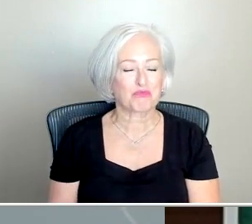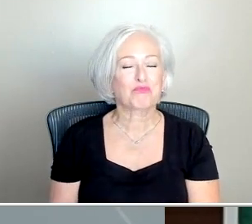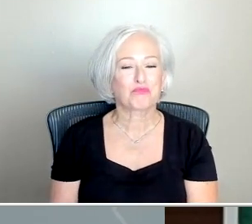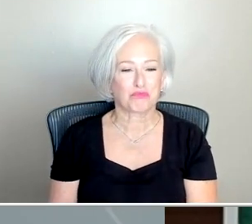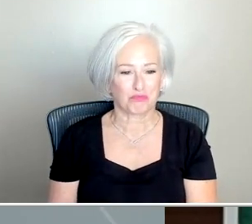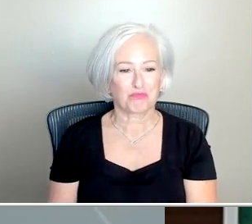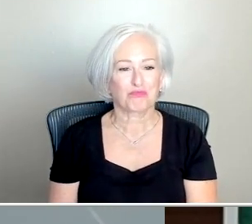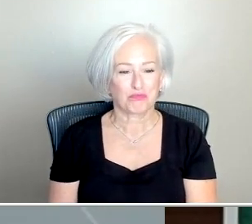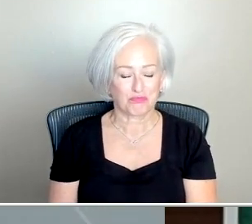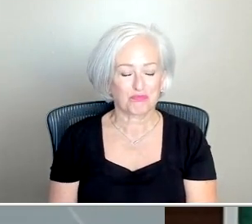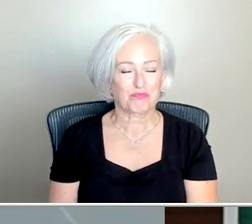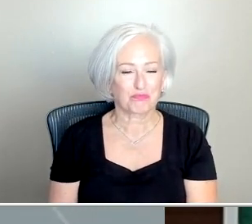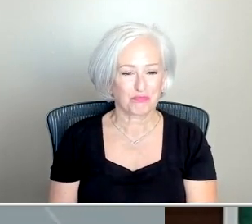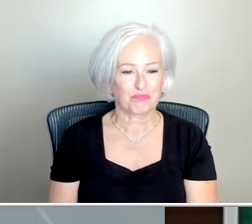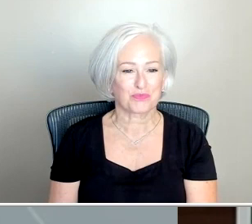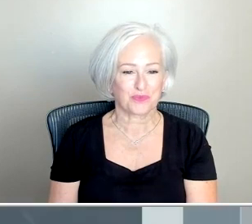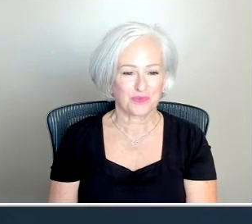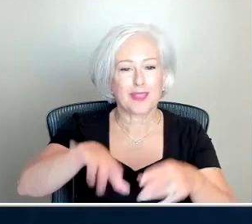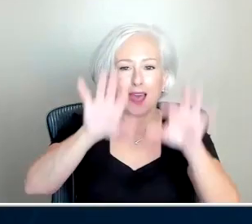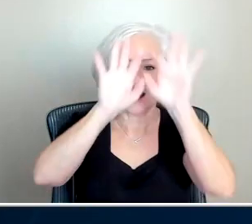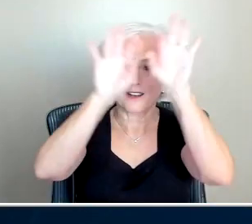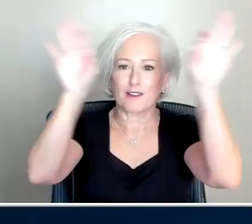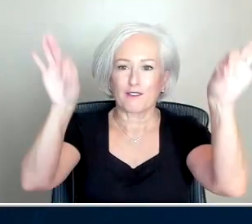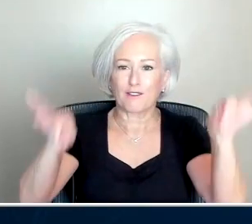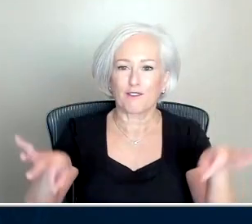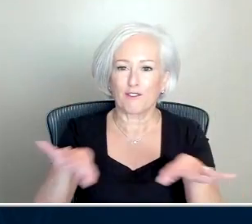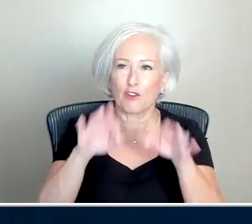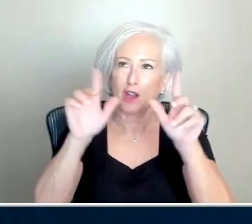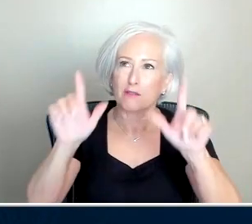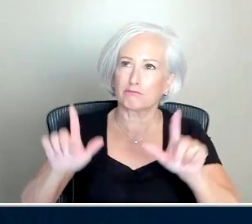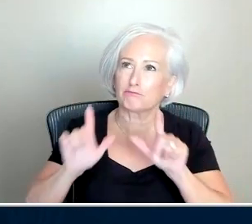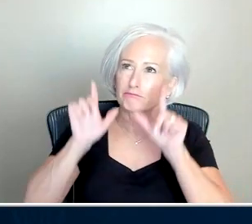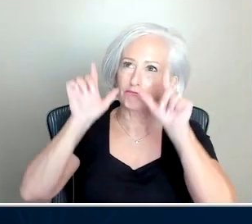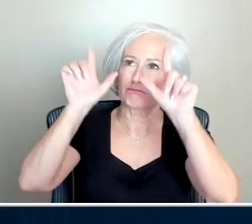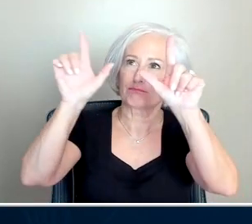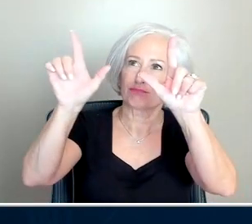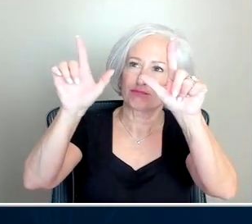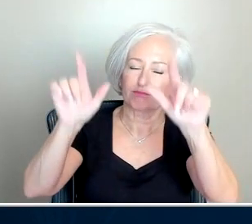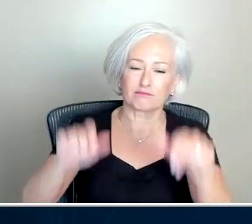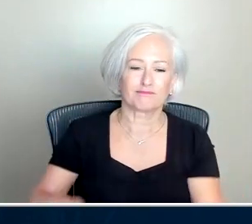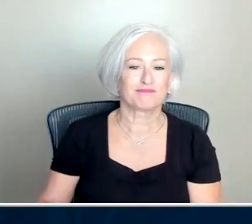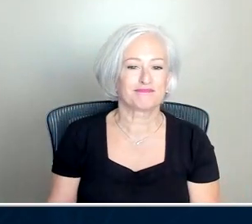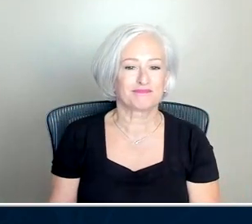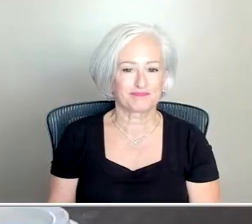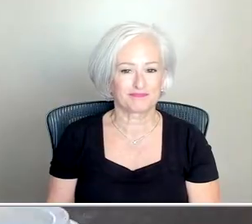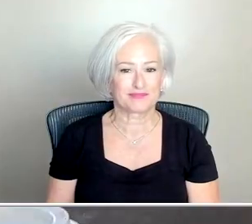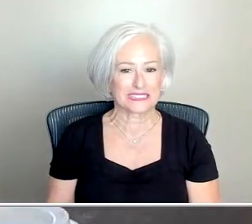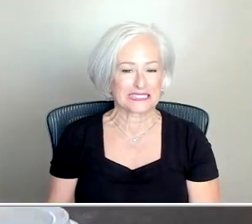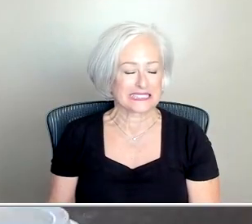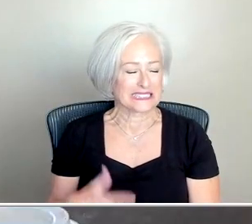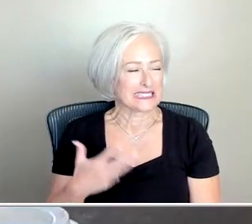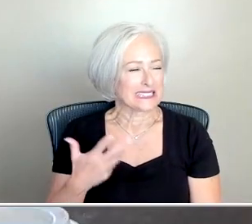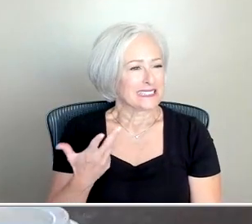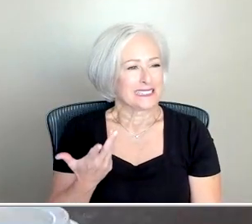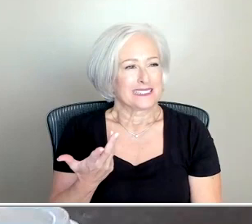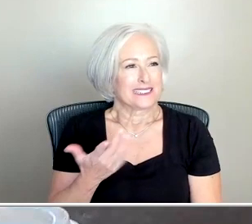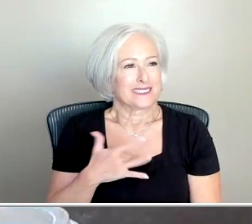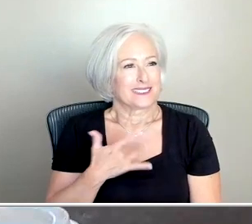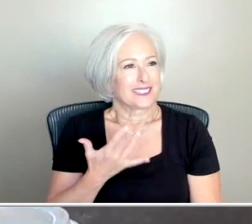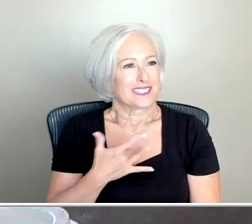things like that framed? Well, it's just amazing. That was just a few months